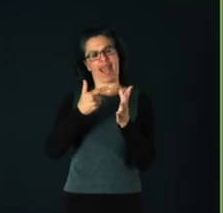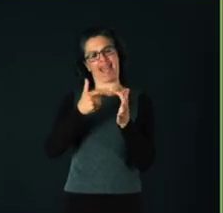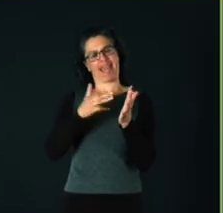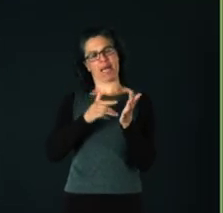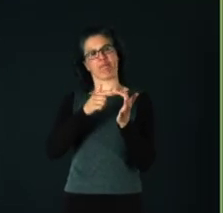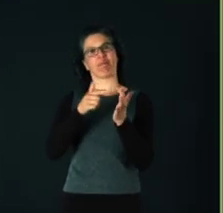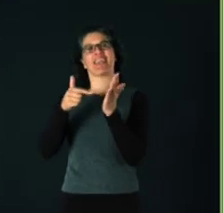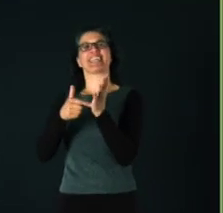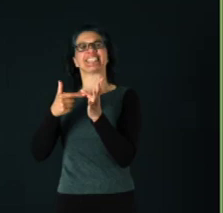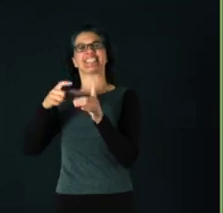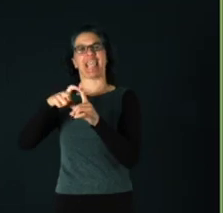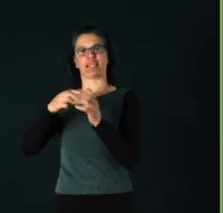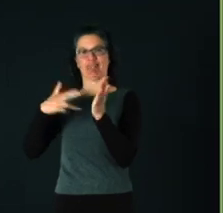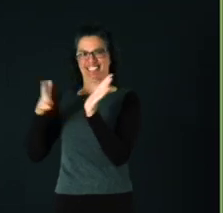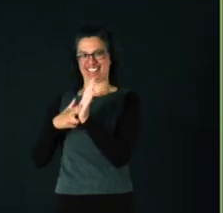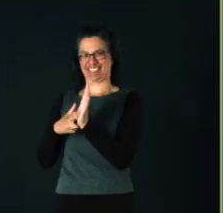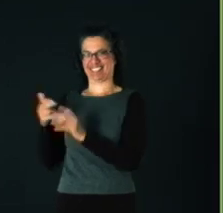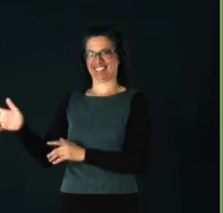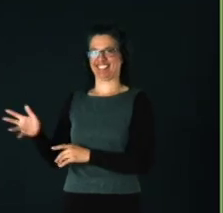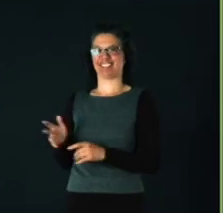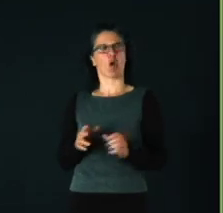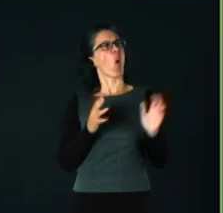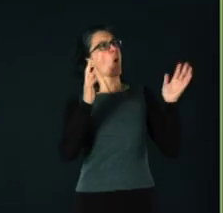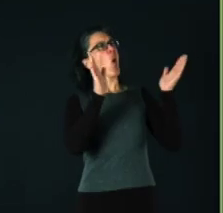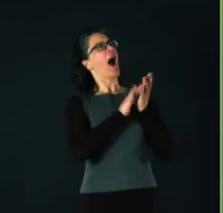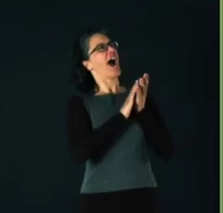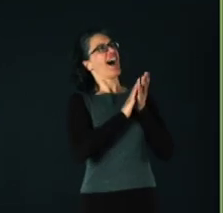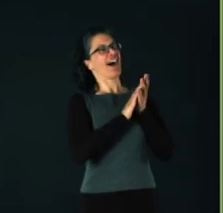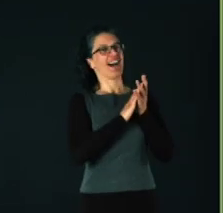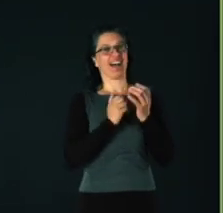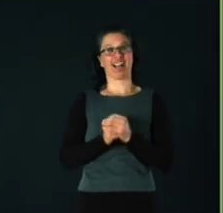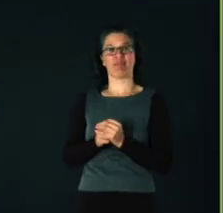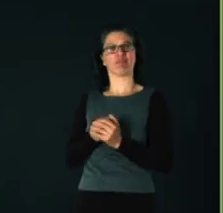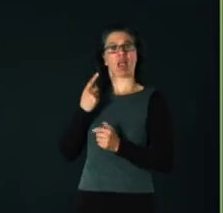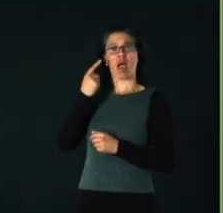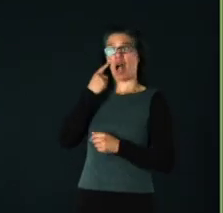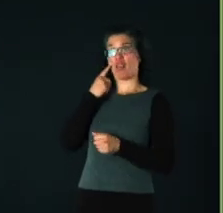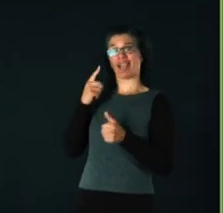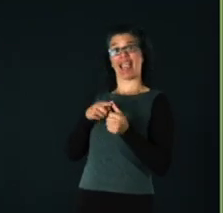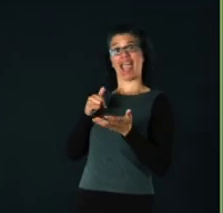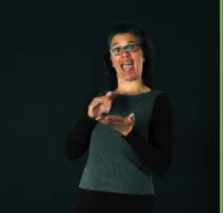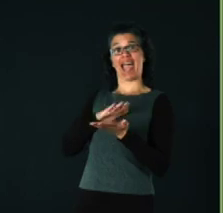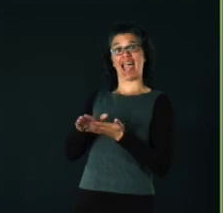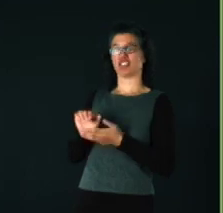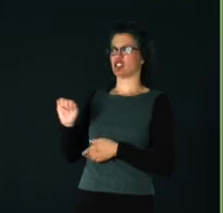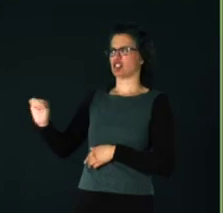I think he definitely, there's a diverse range of candidates standing tonight. I had to squeeze this biography out of